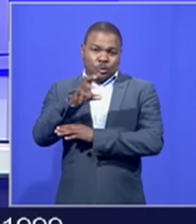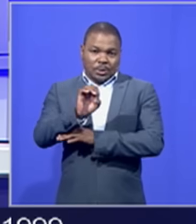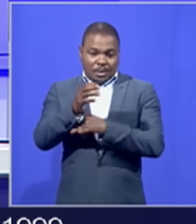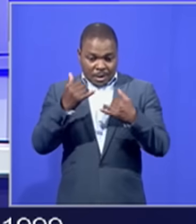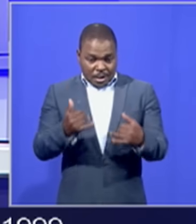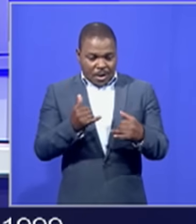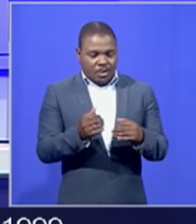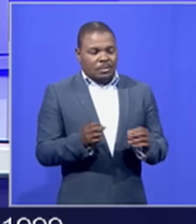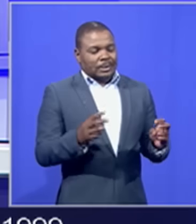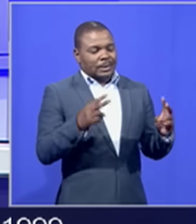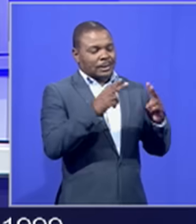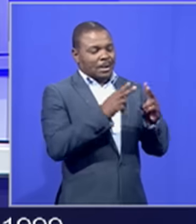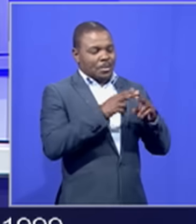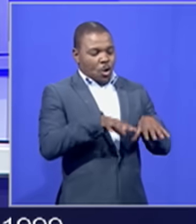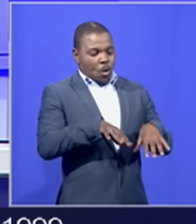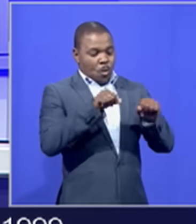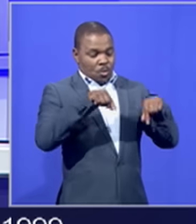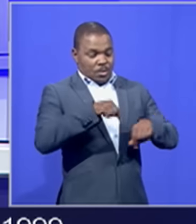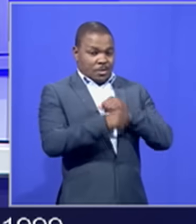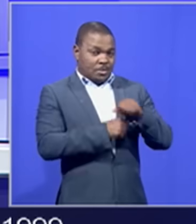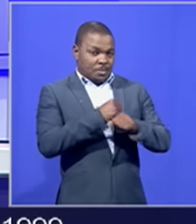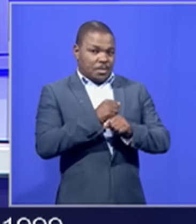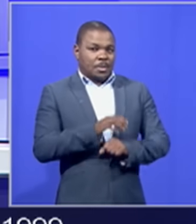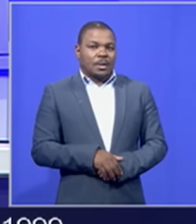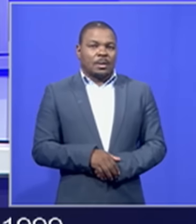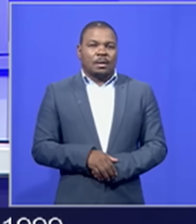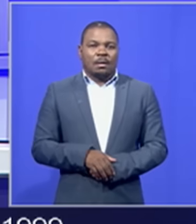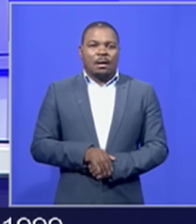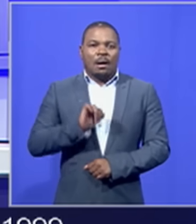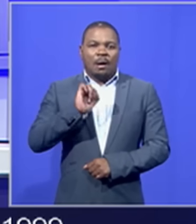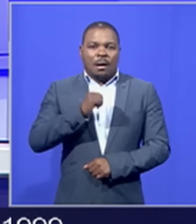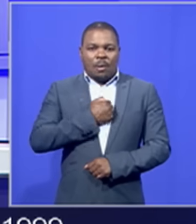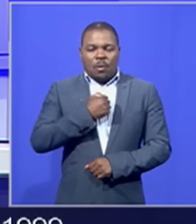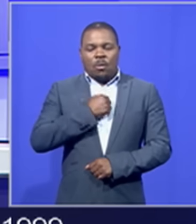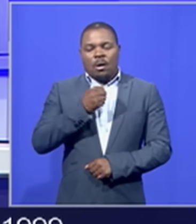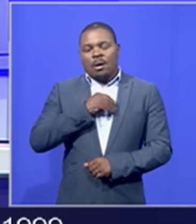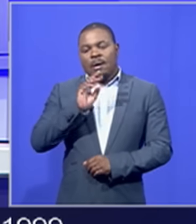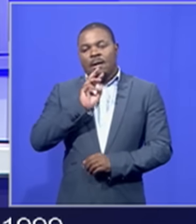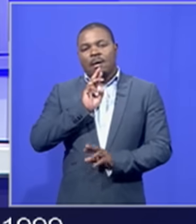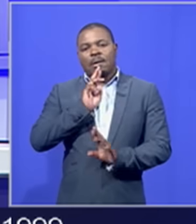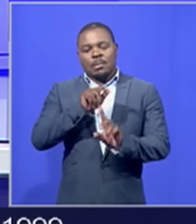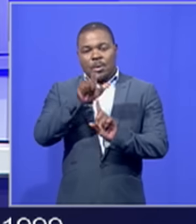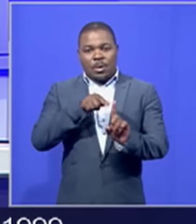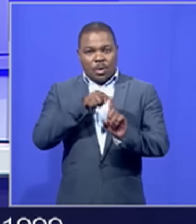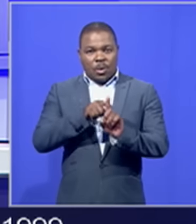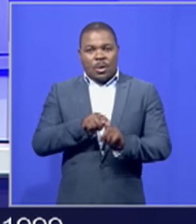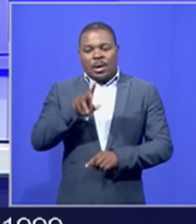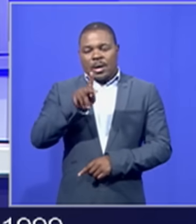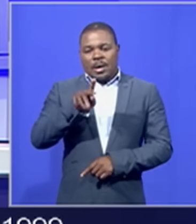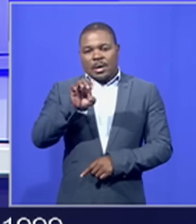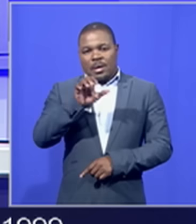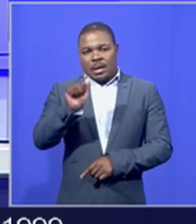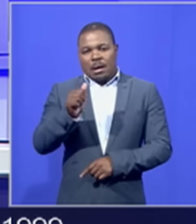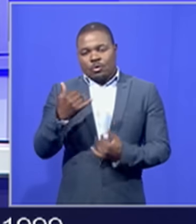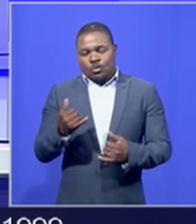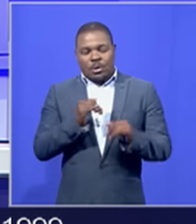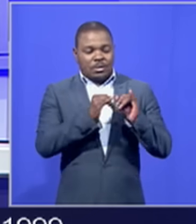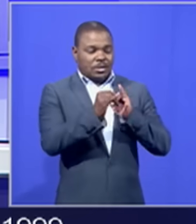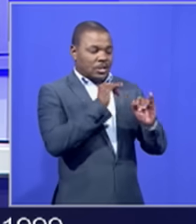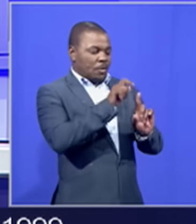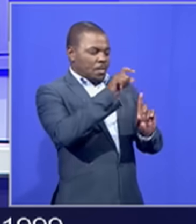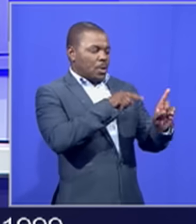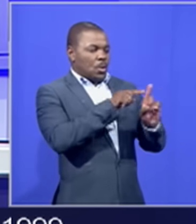moamogedi wa dikopano kgolo ya monongwaga. Motlhagisi wa rona ke Adimile Boalusi o ne a le sa le gale a buisana le